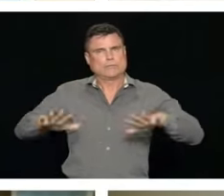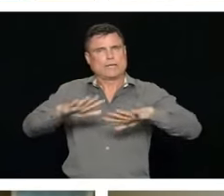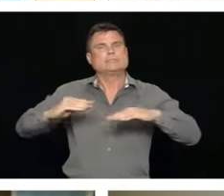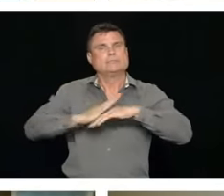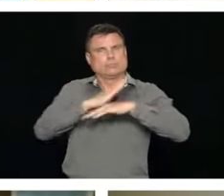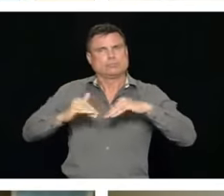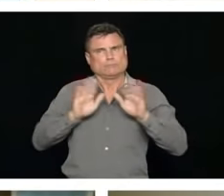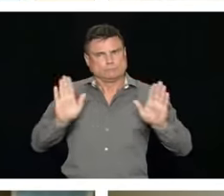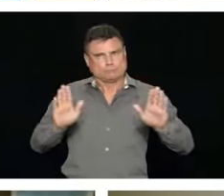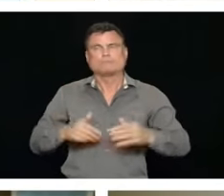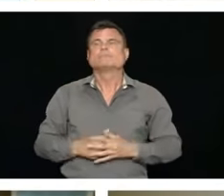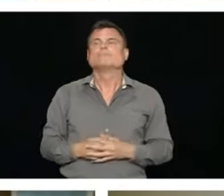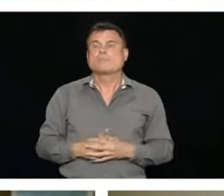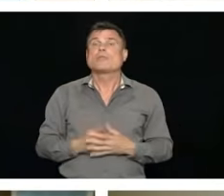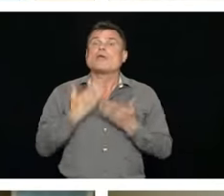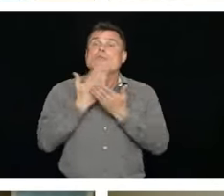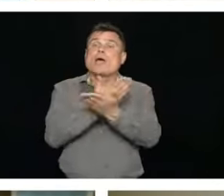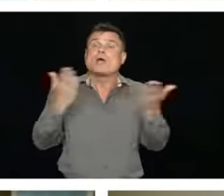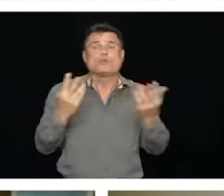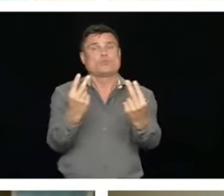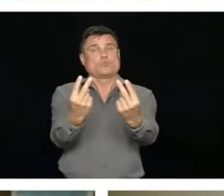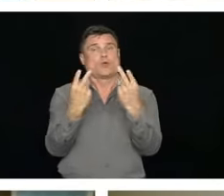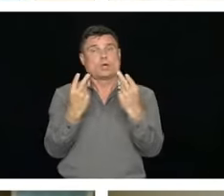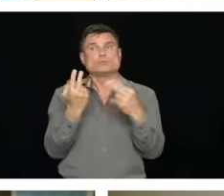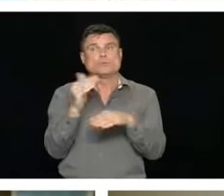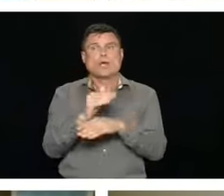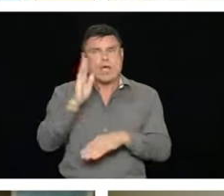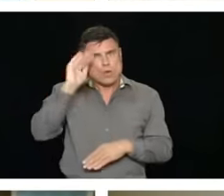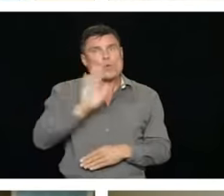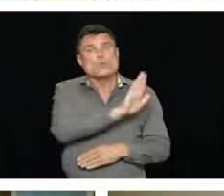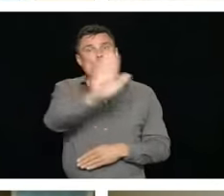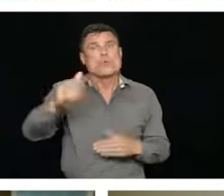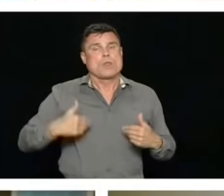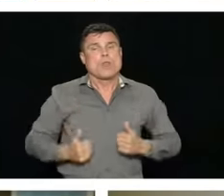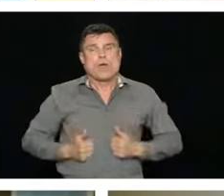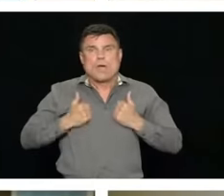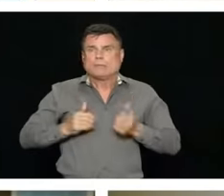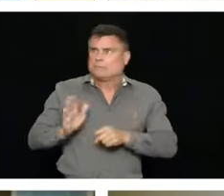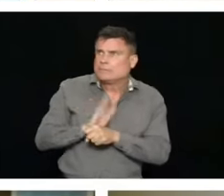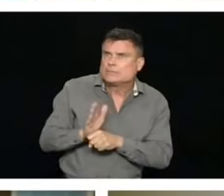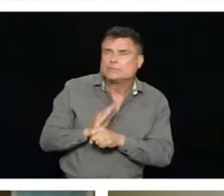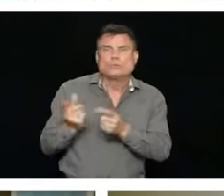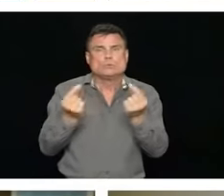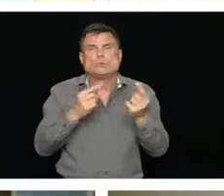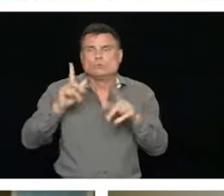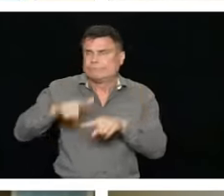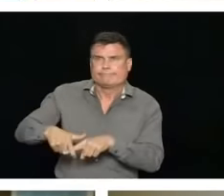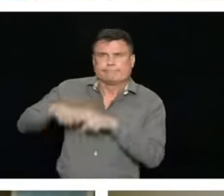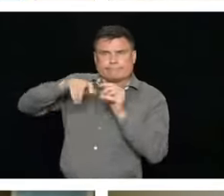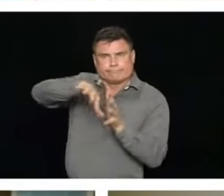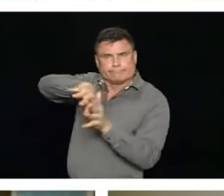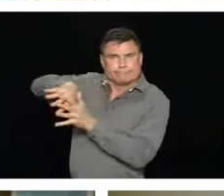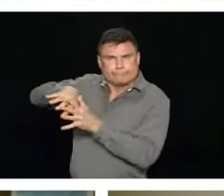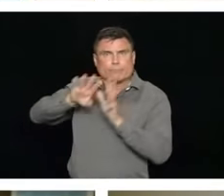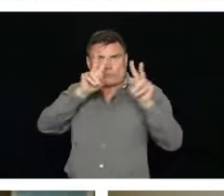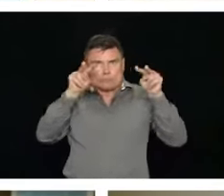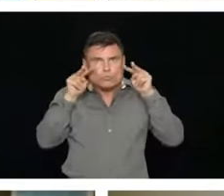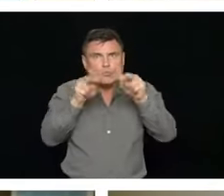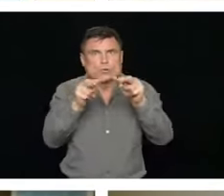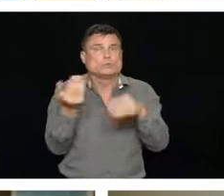Very appreciative to have Stephanie Higginson here, the president of the BC School Trustees Association, and Dr. Trevor Corneille from the